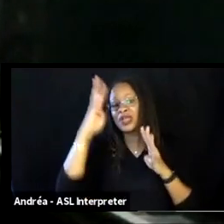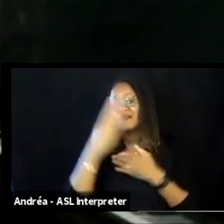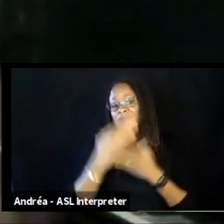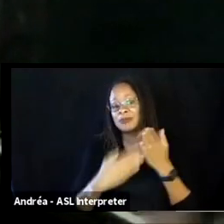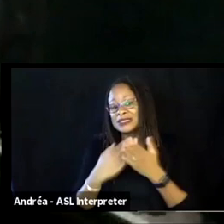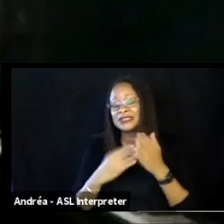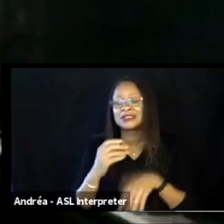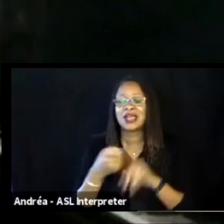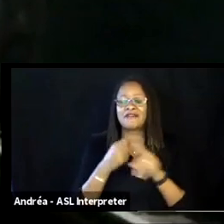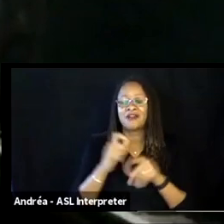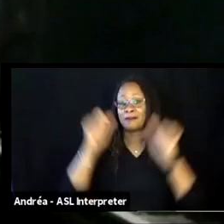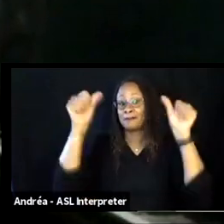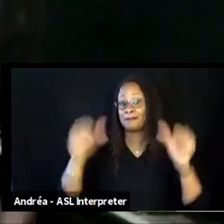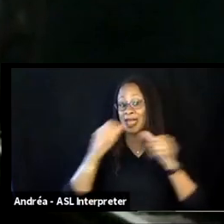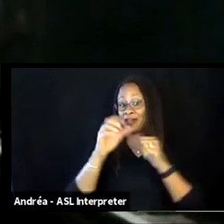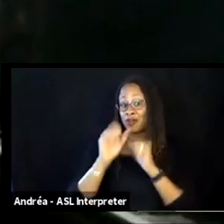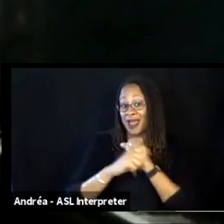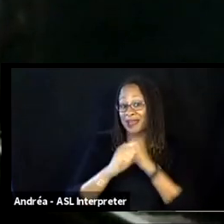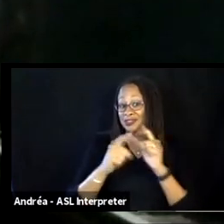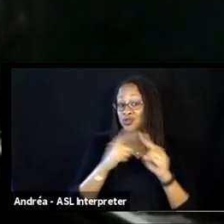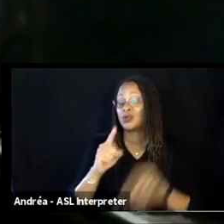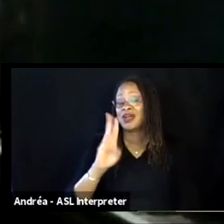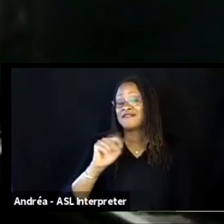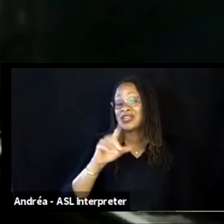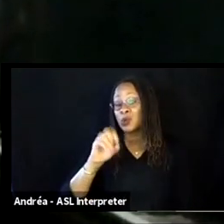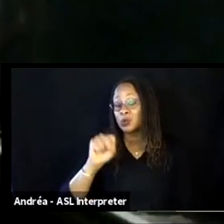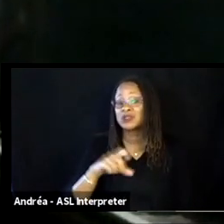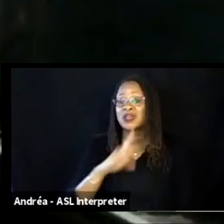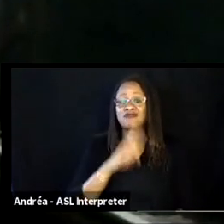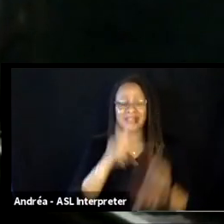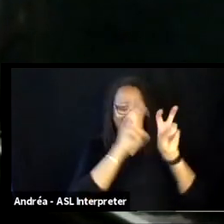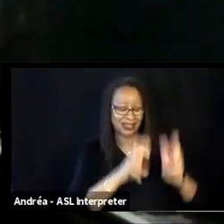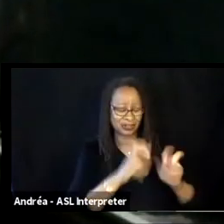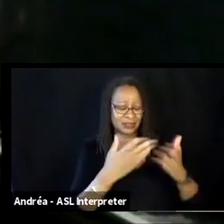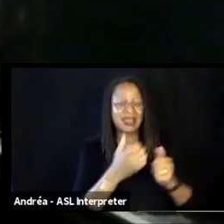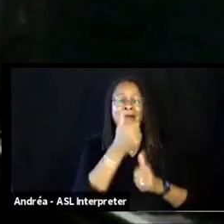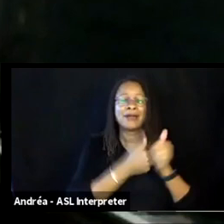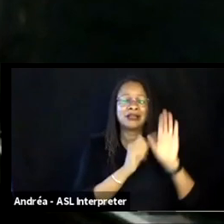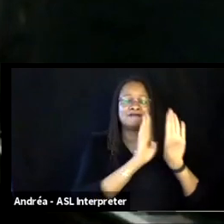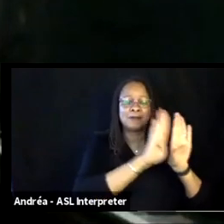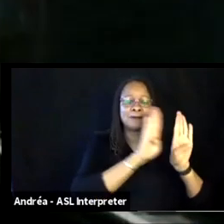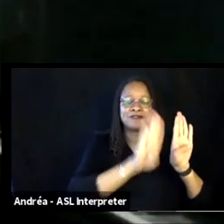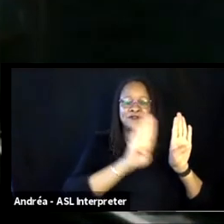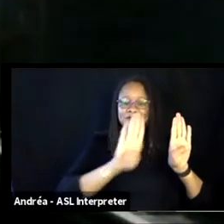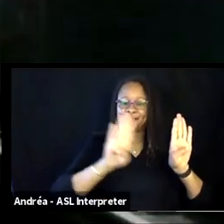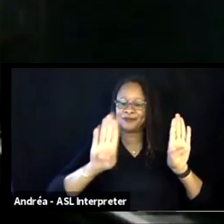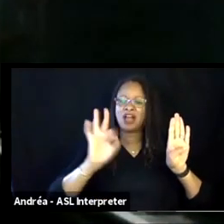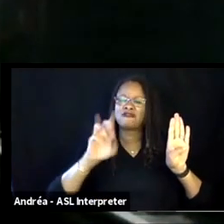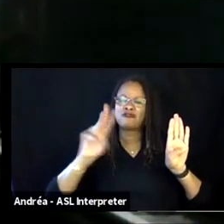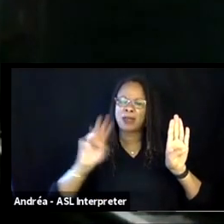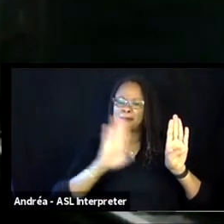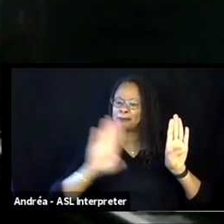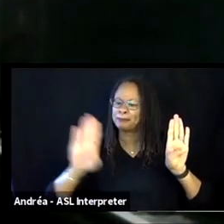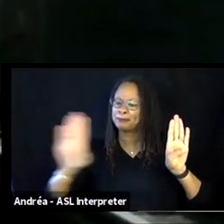from, banner ads to videos. And then we really, analyze everything frame by frame. And in aggregate, some of the